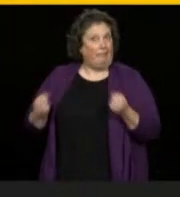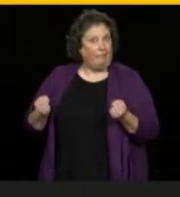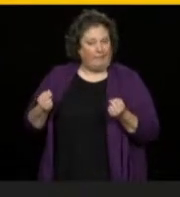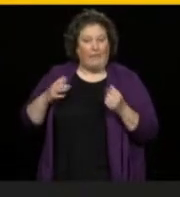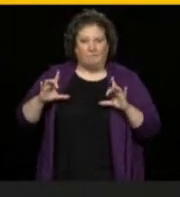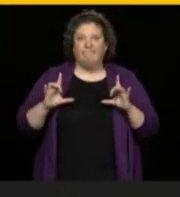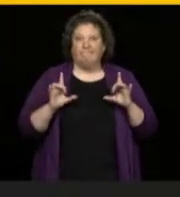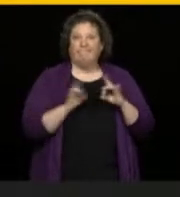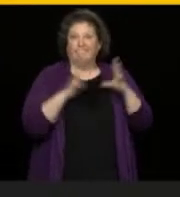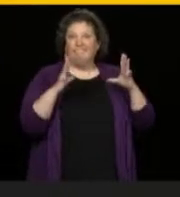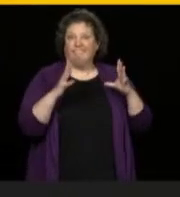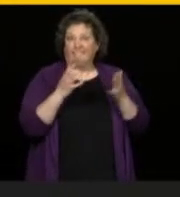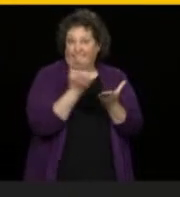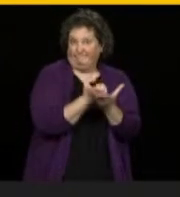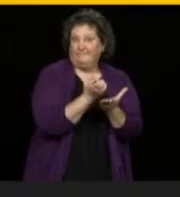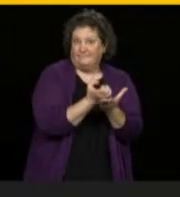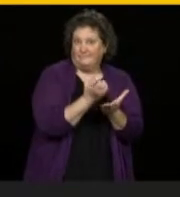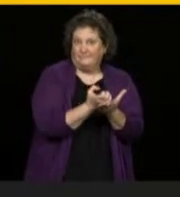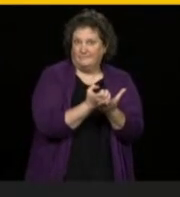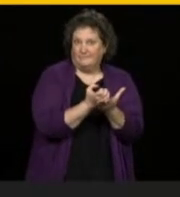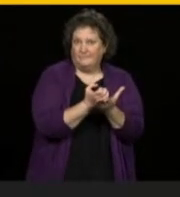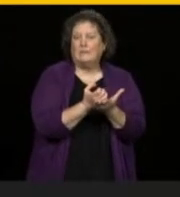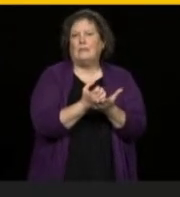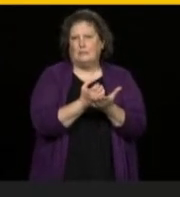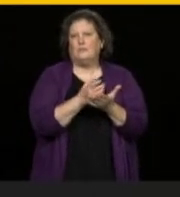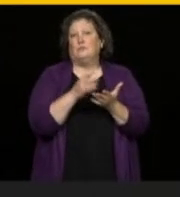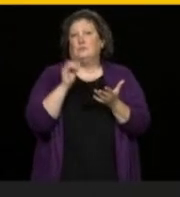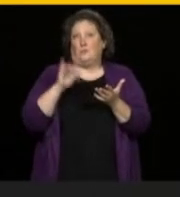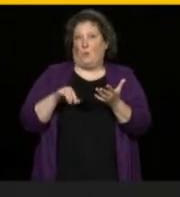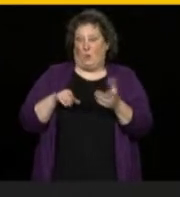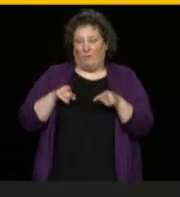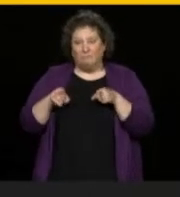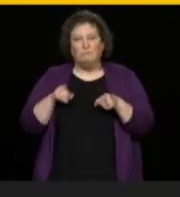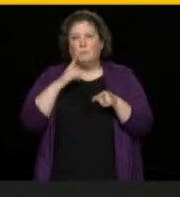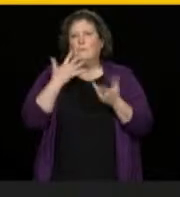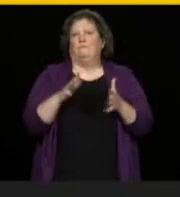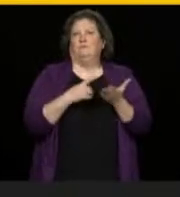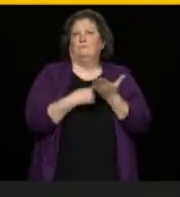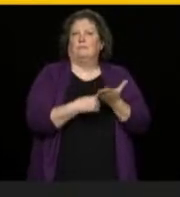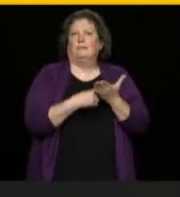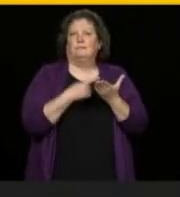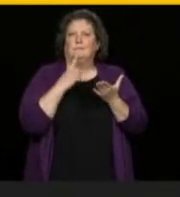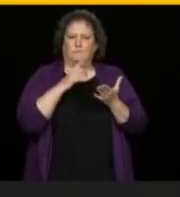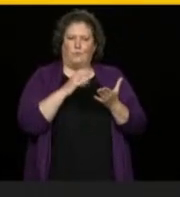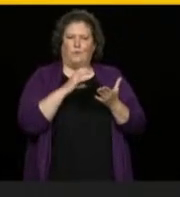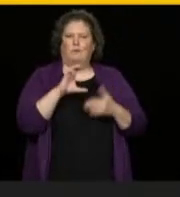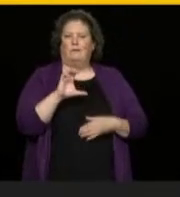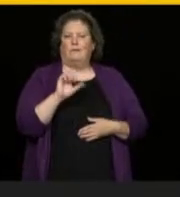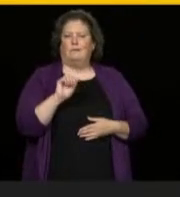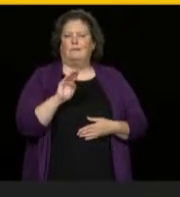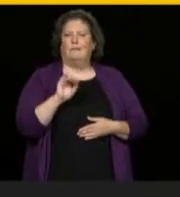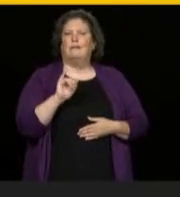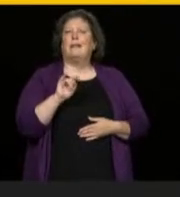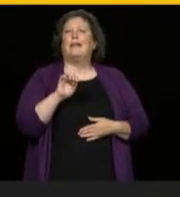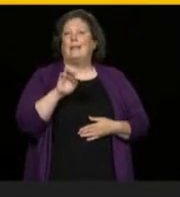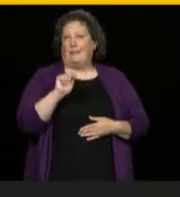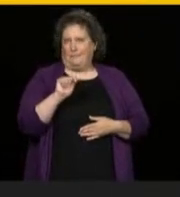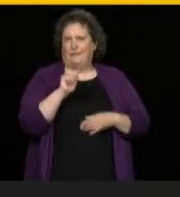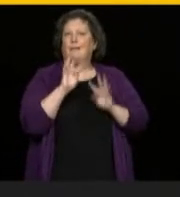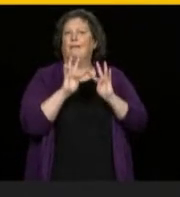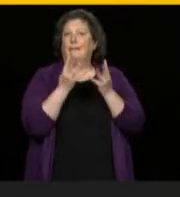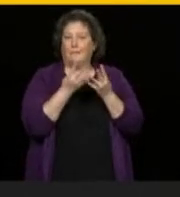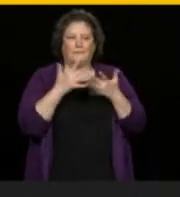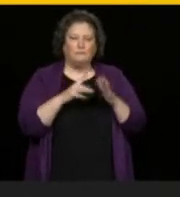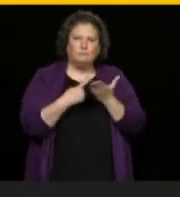that we touched on during the cabinet retreat. A lot of people were not able to work for weeks, and others lost